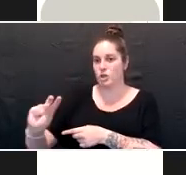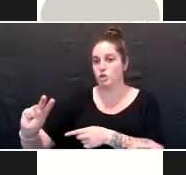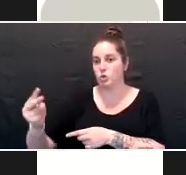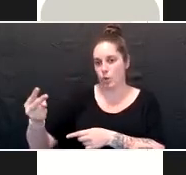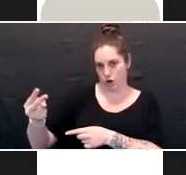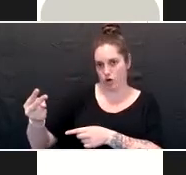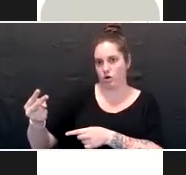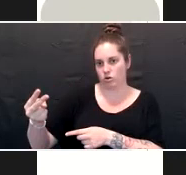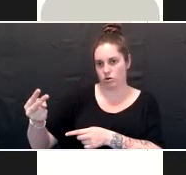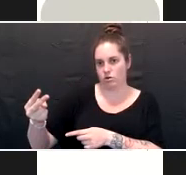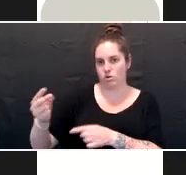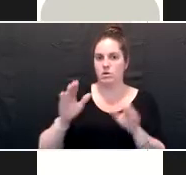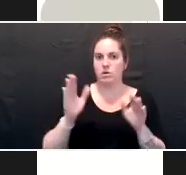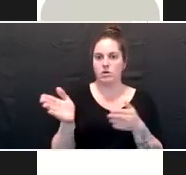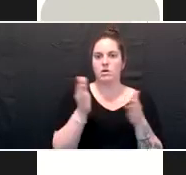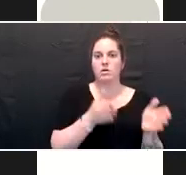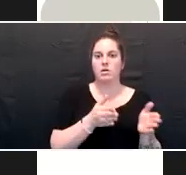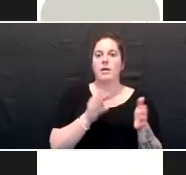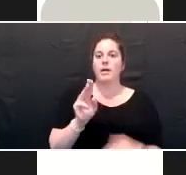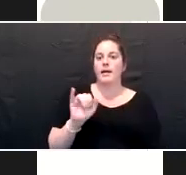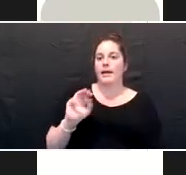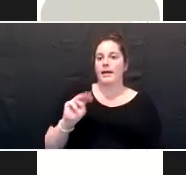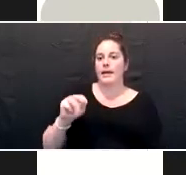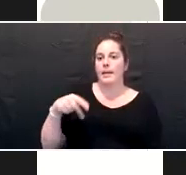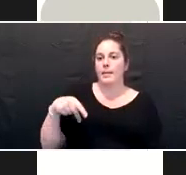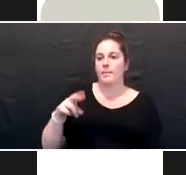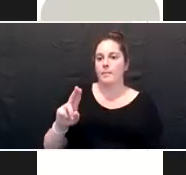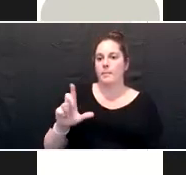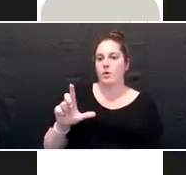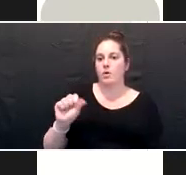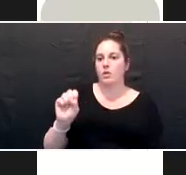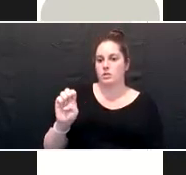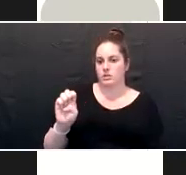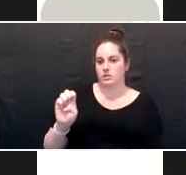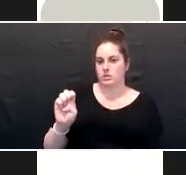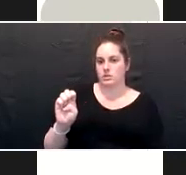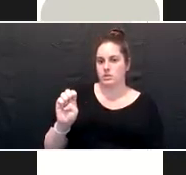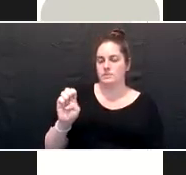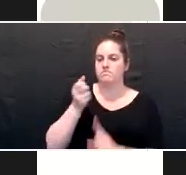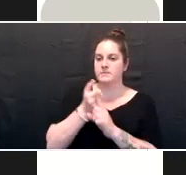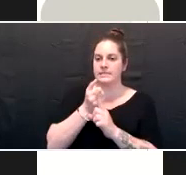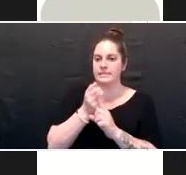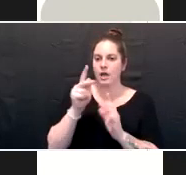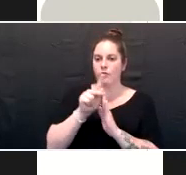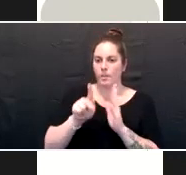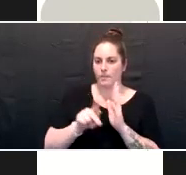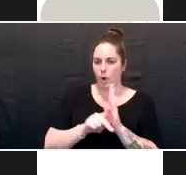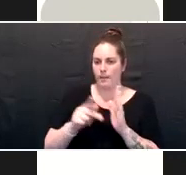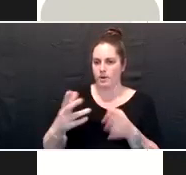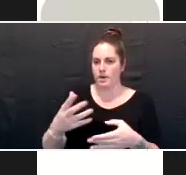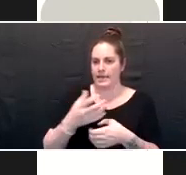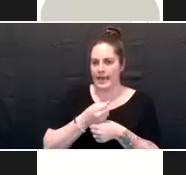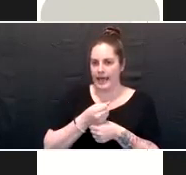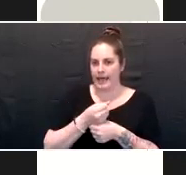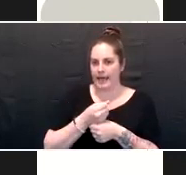Impulse. Impulse is a property that can be obtained by